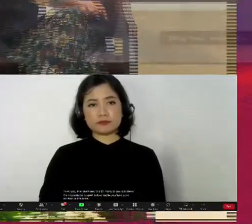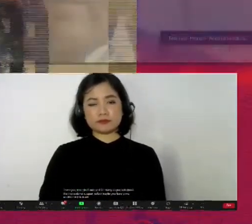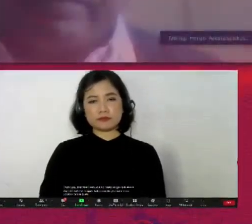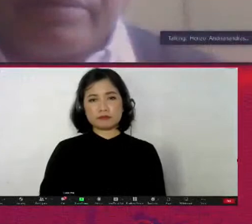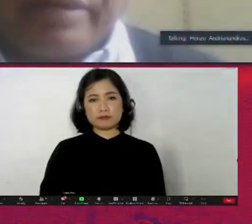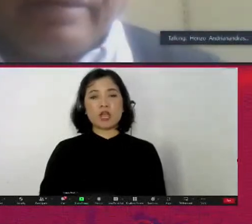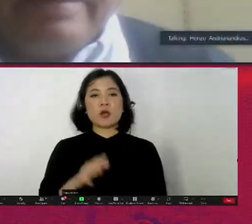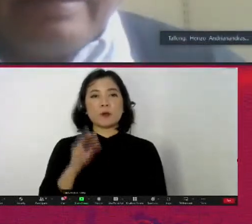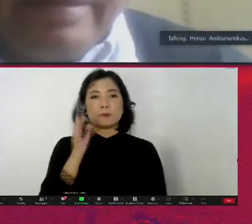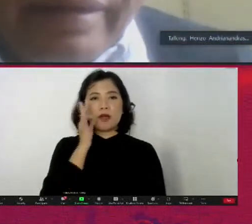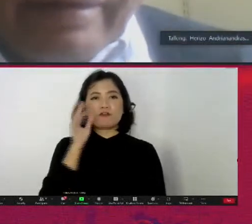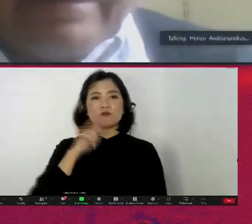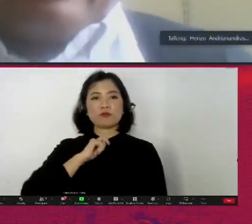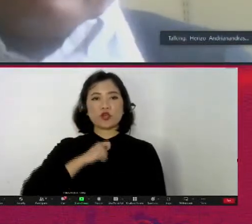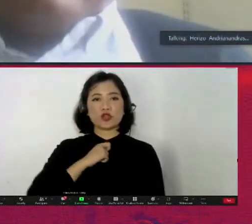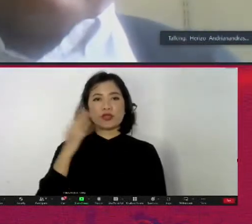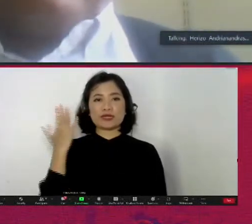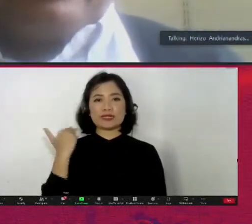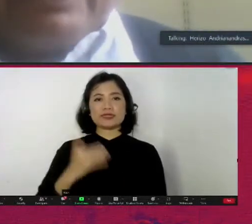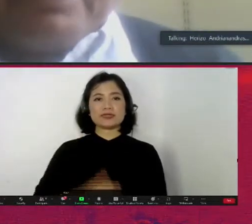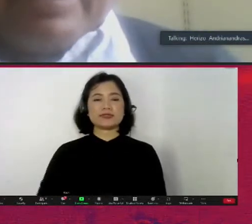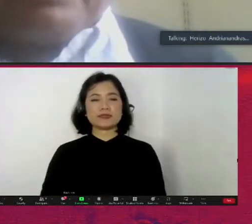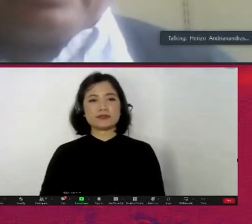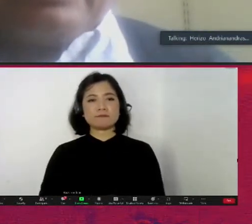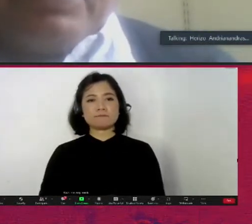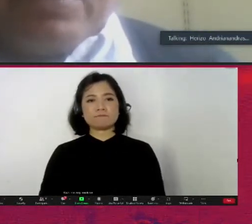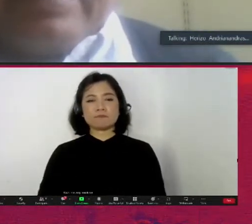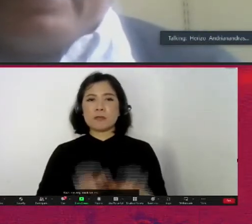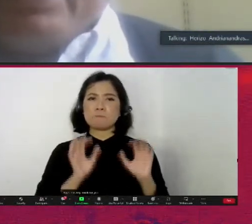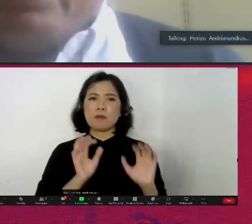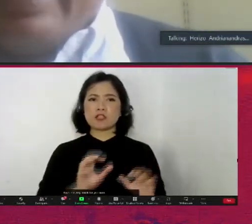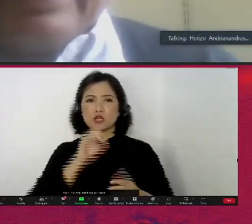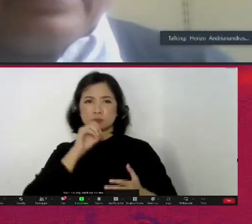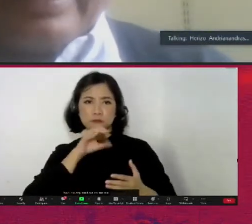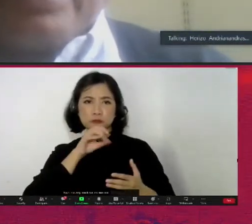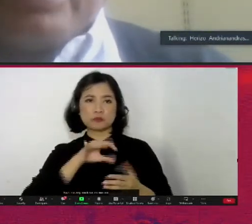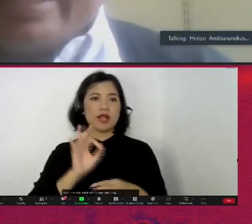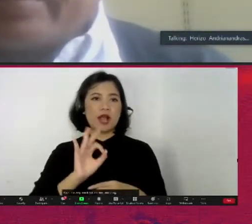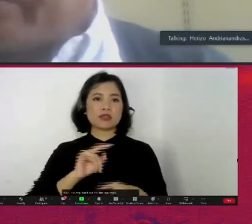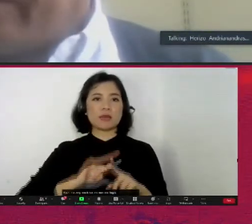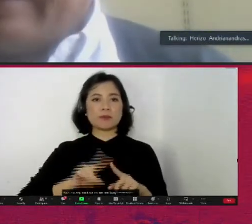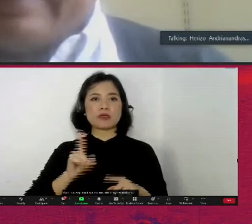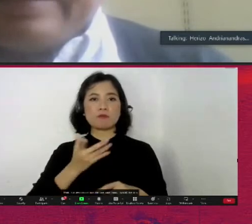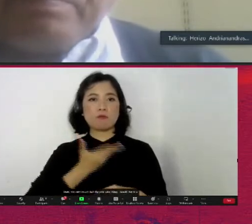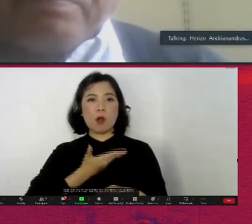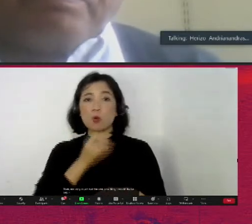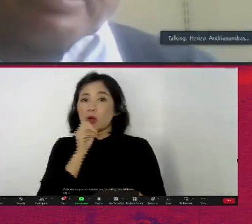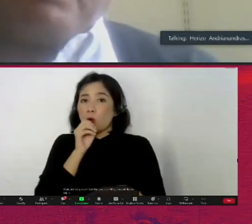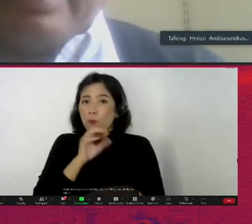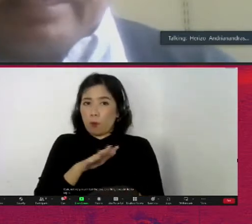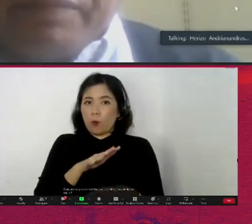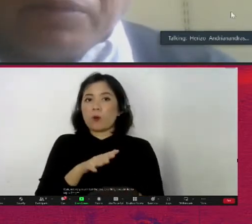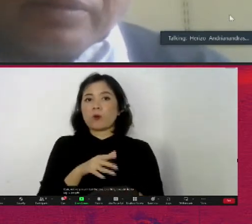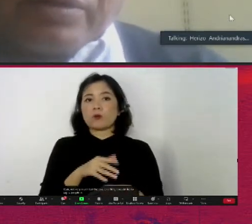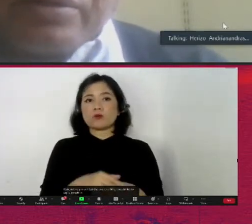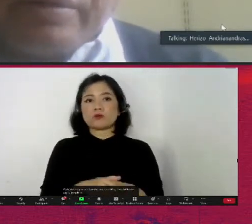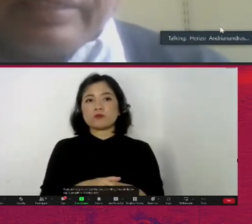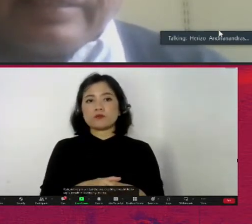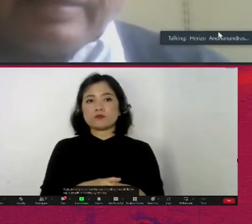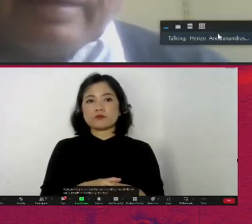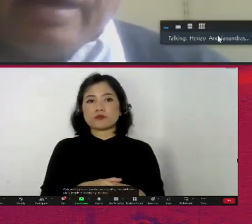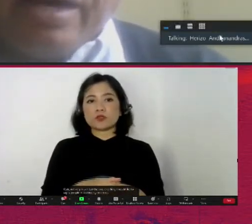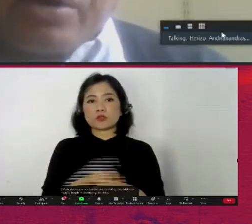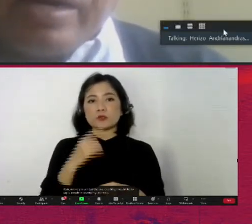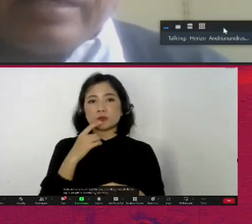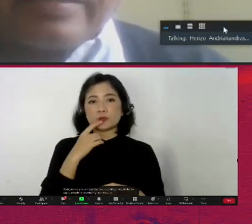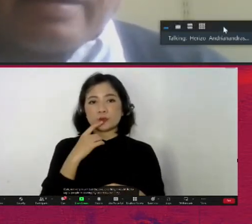I was mute, sorry. Yeah, not very much, but one thing I would like to say is people in developing